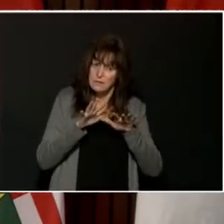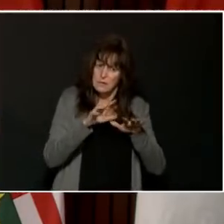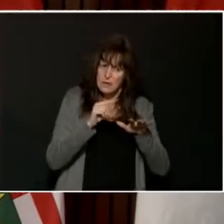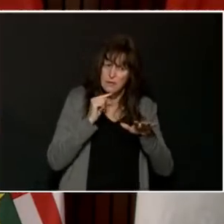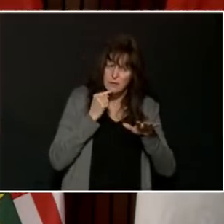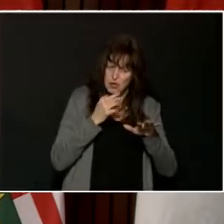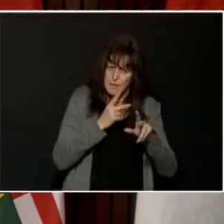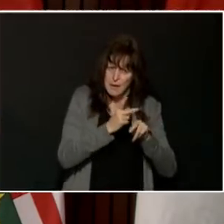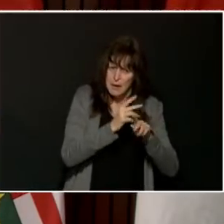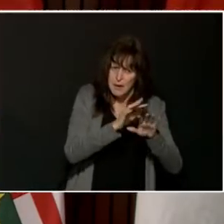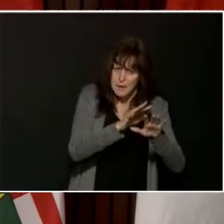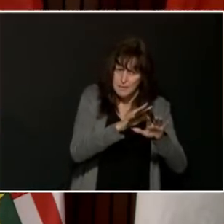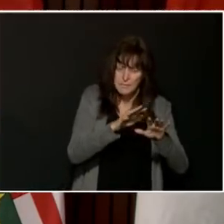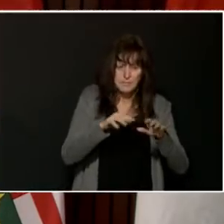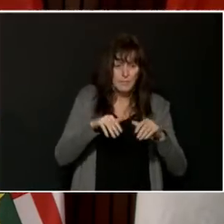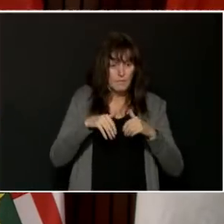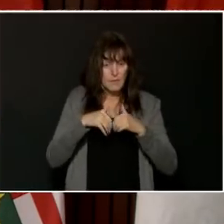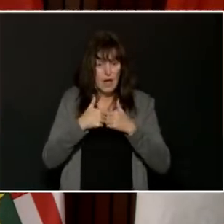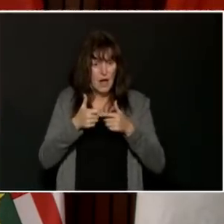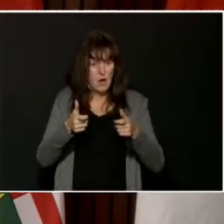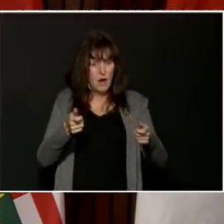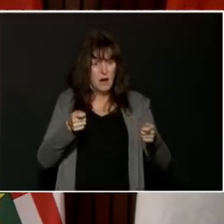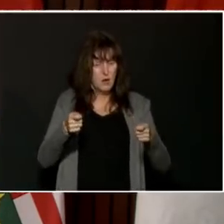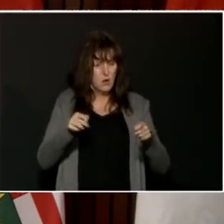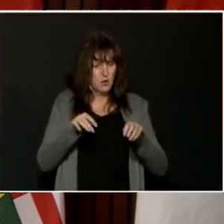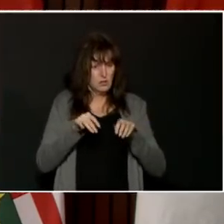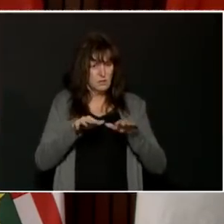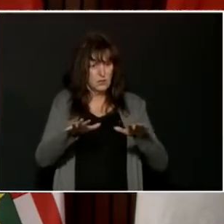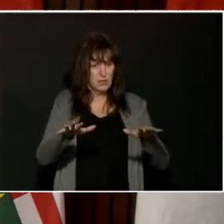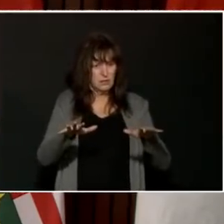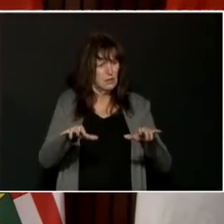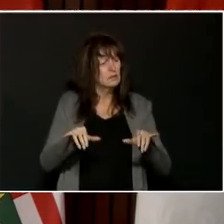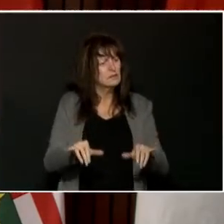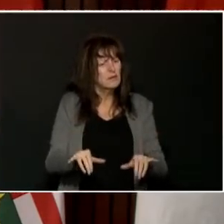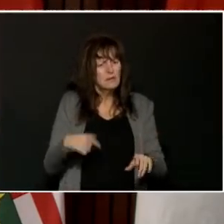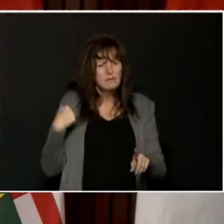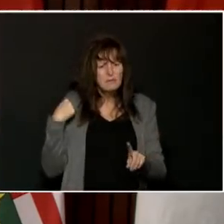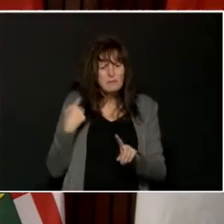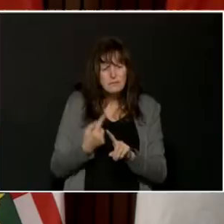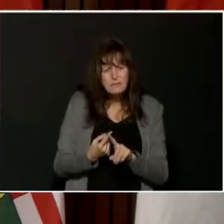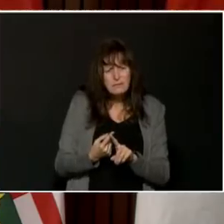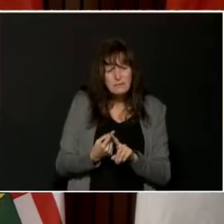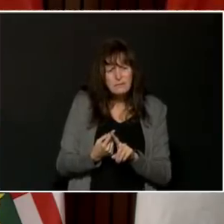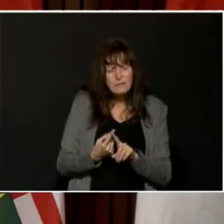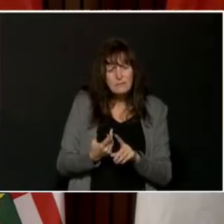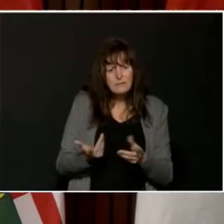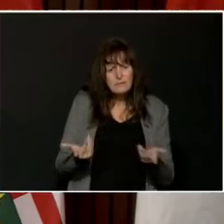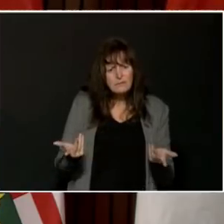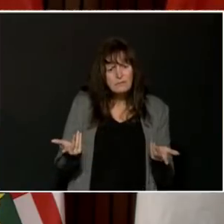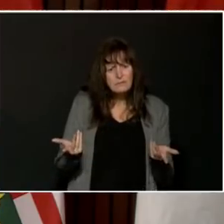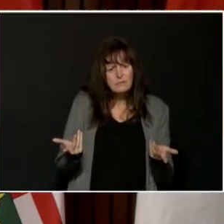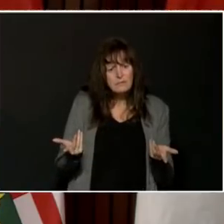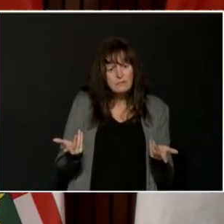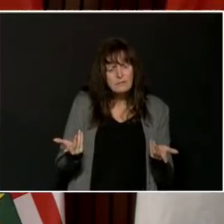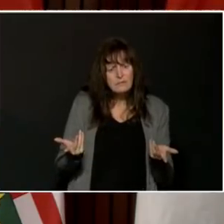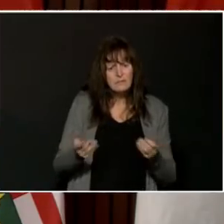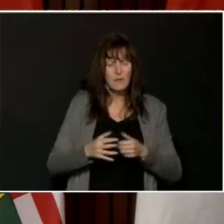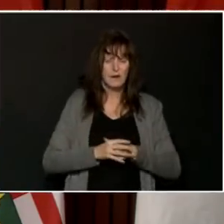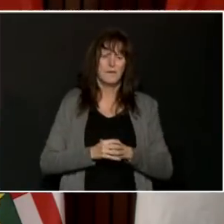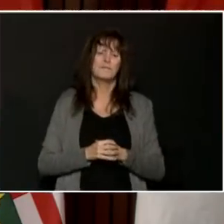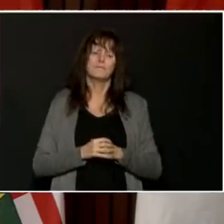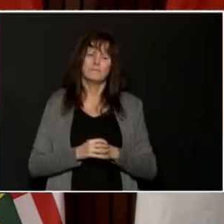of how we control spread haven't changed, although they may be less effective. In terms of what we can do at a provincial